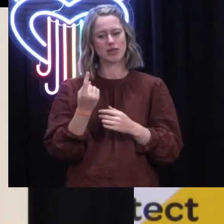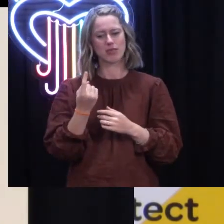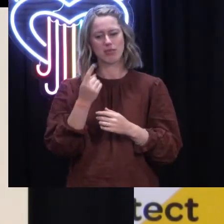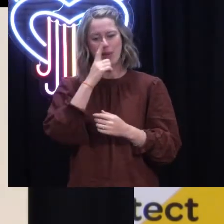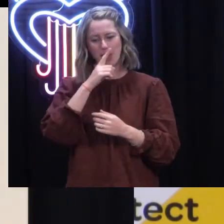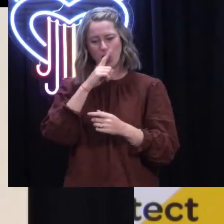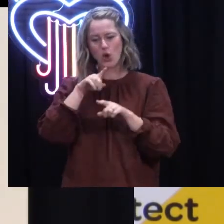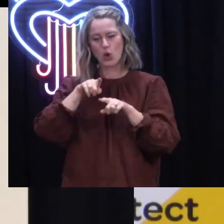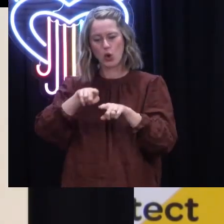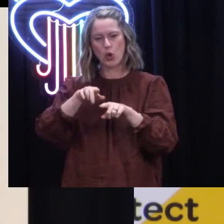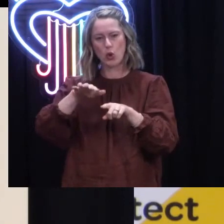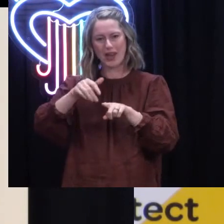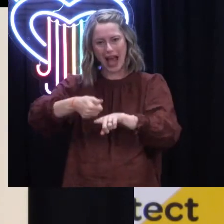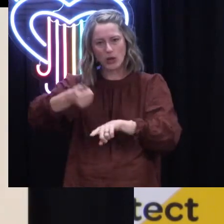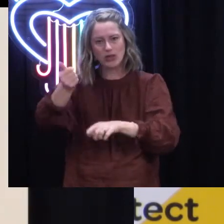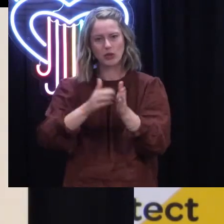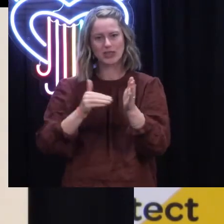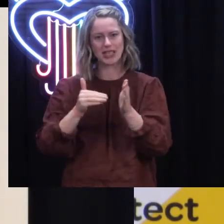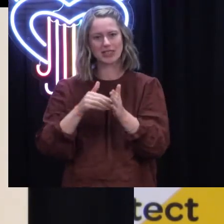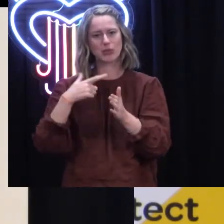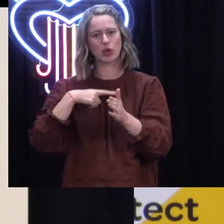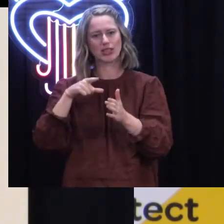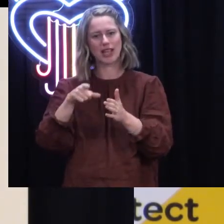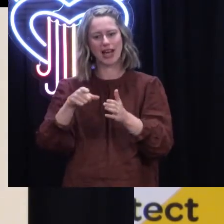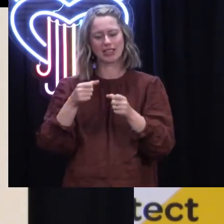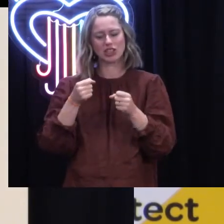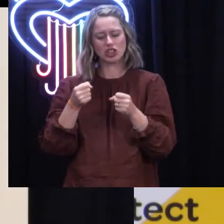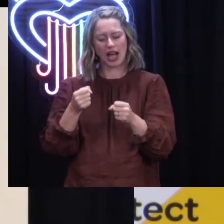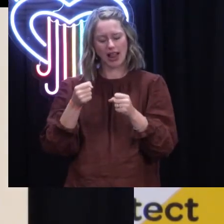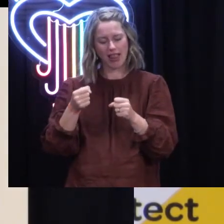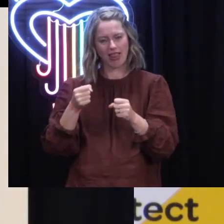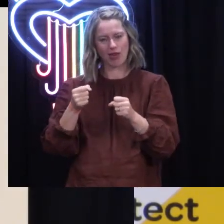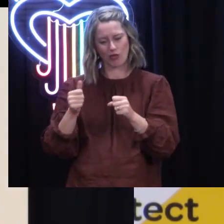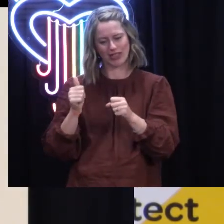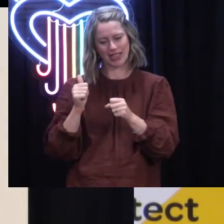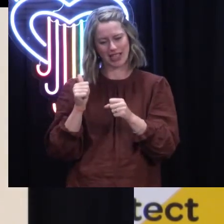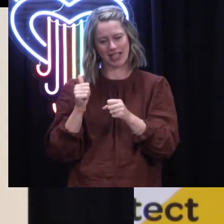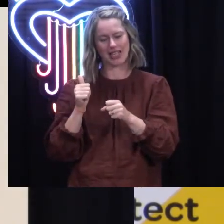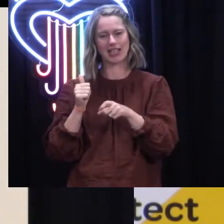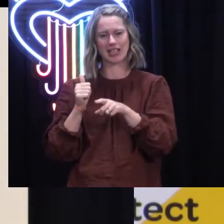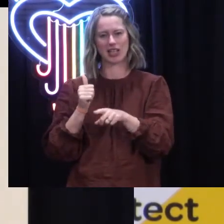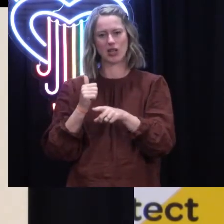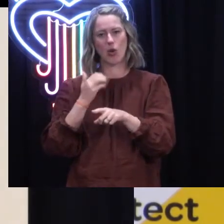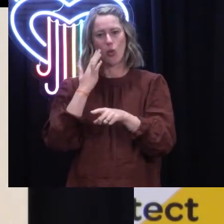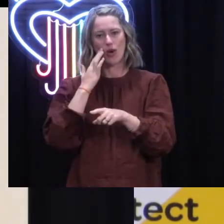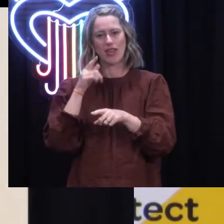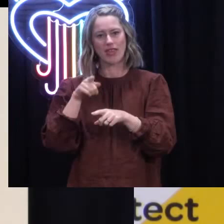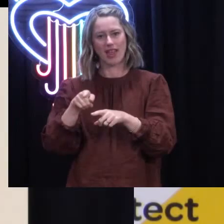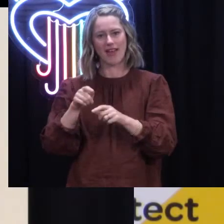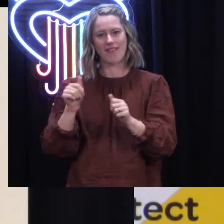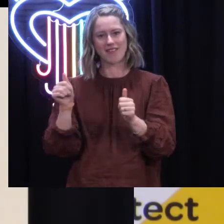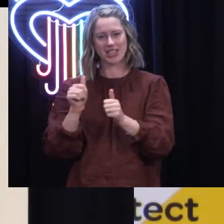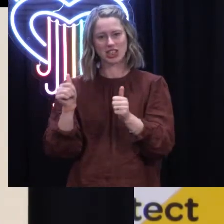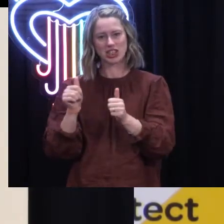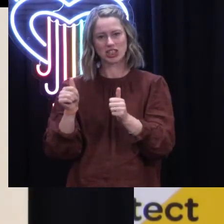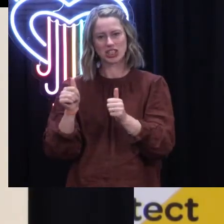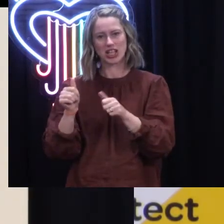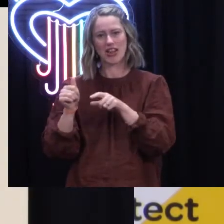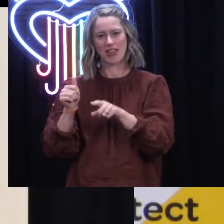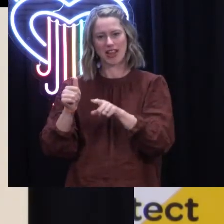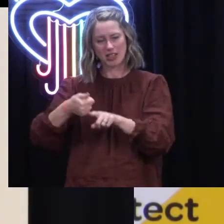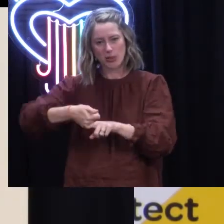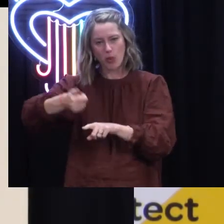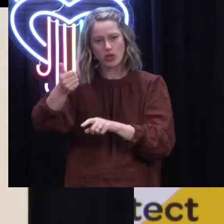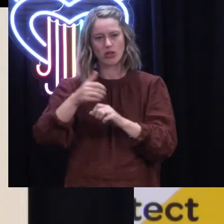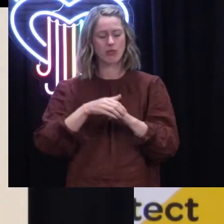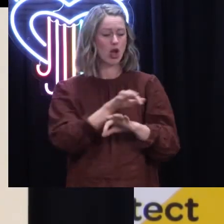a criminal sentence, of course, not necessarily having places within the community. It's always been determined that once they end their sentence are deported. No one